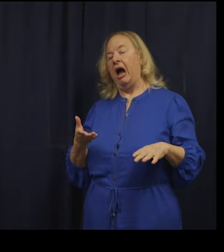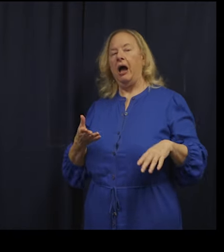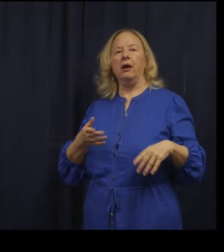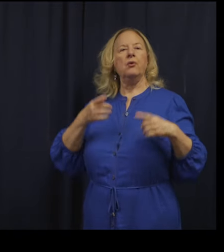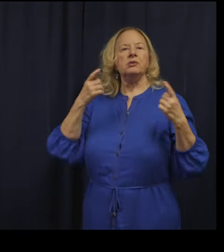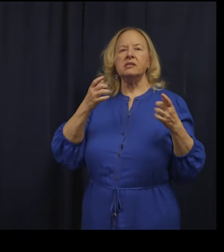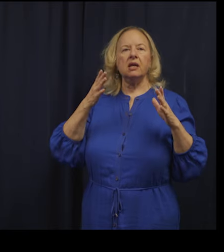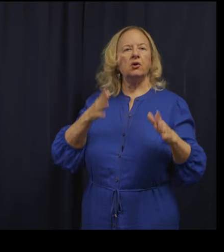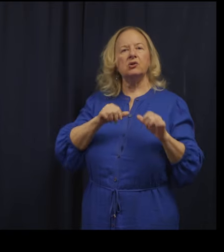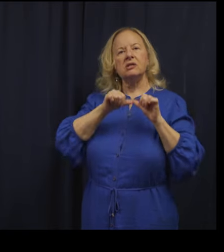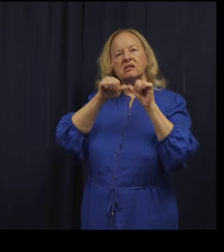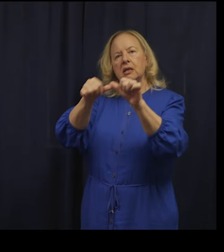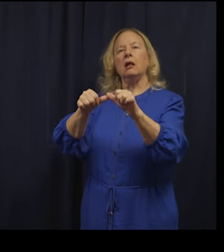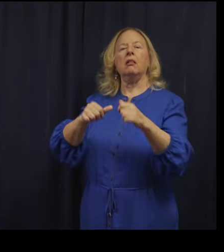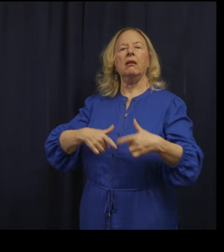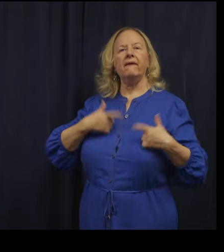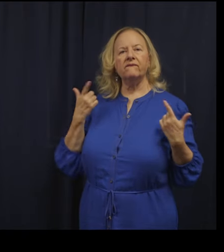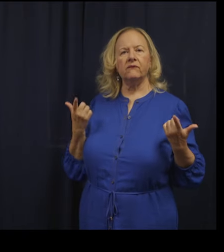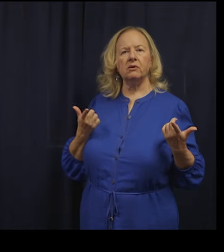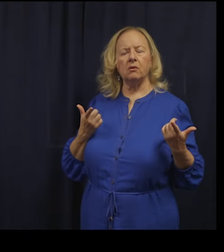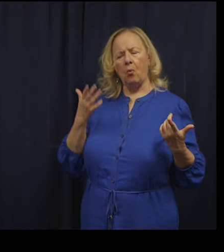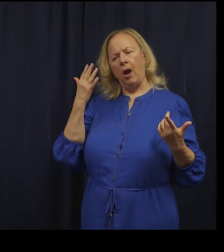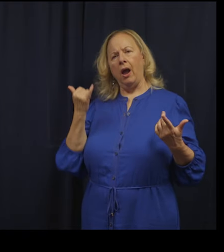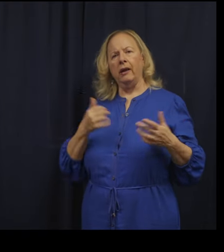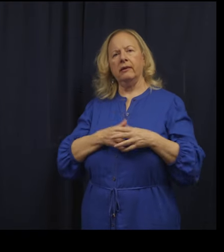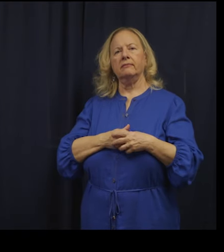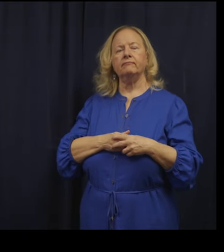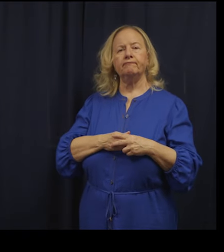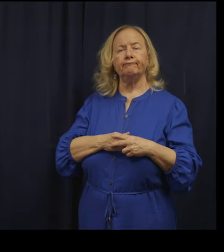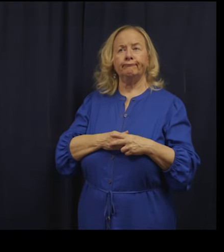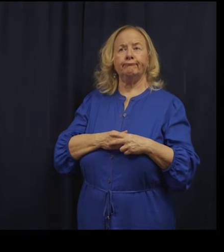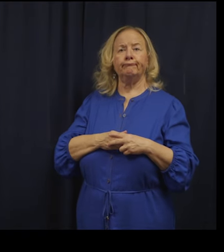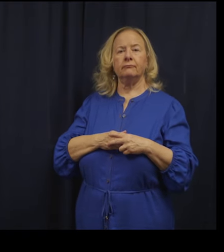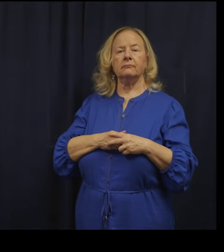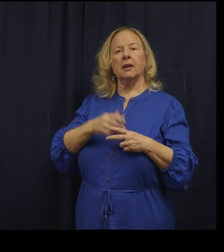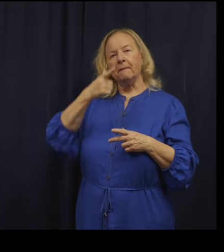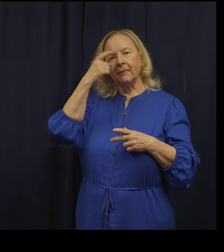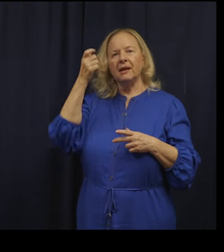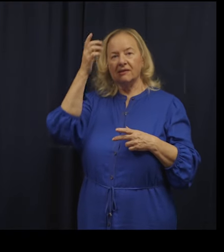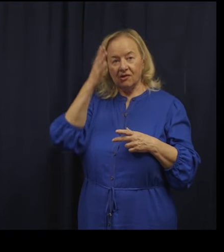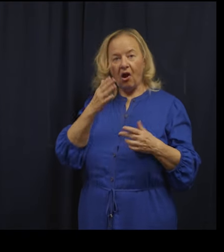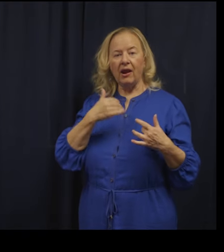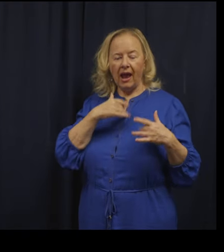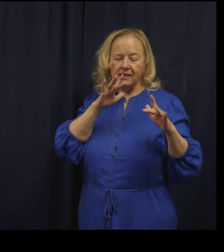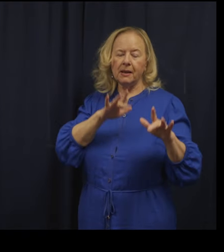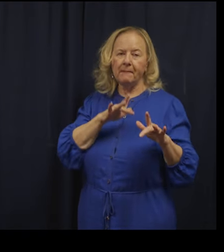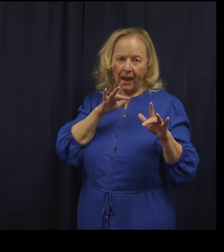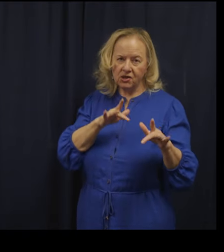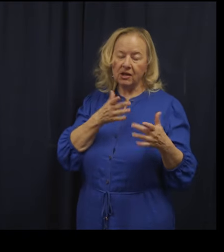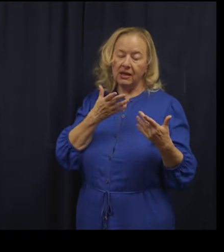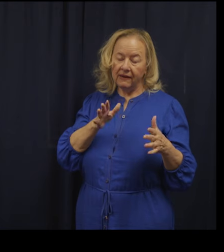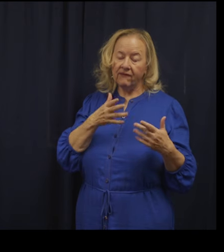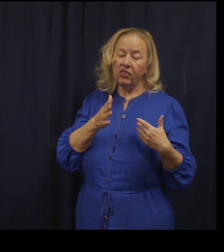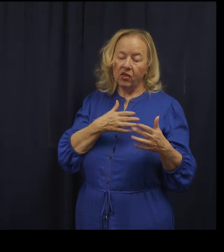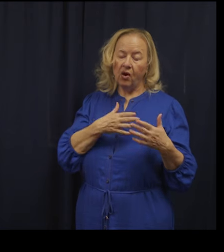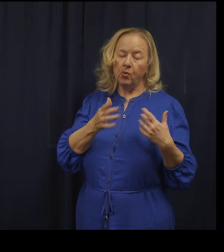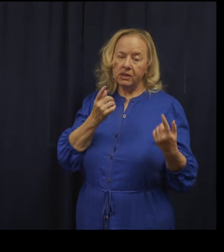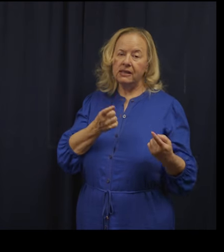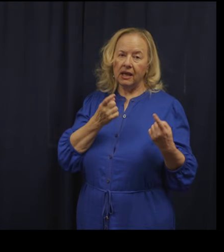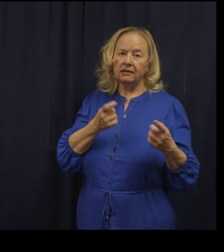Well, sinners still exist. How come? Because God has compassion even after we